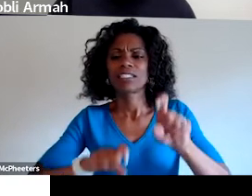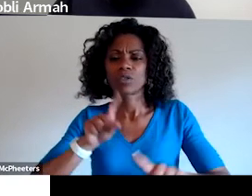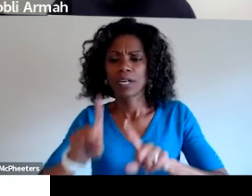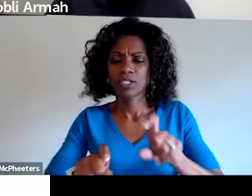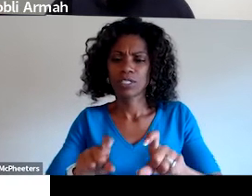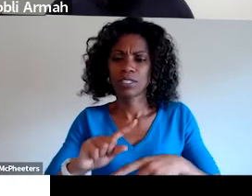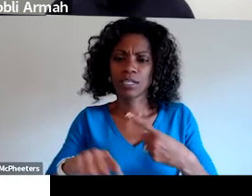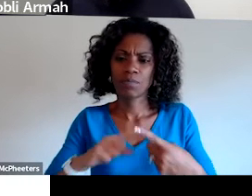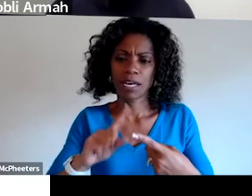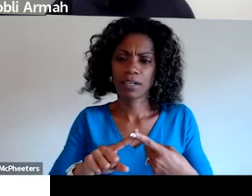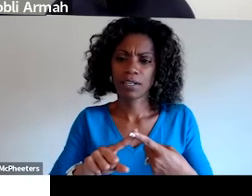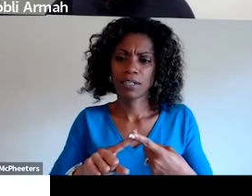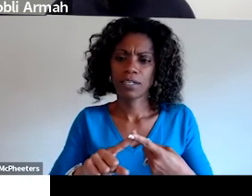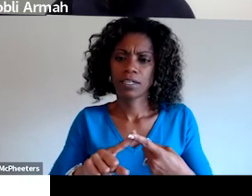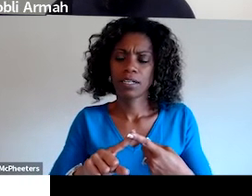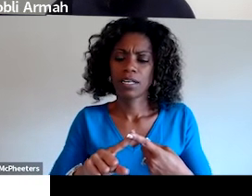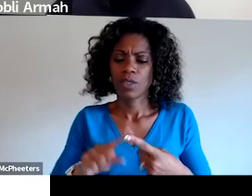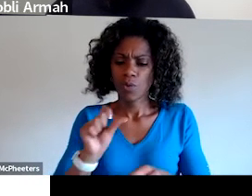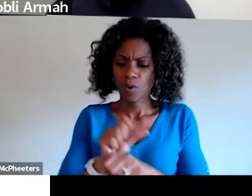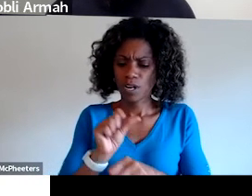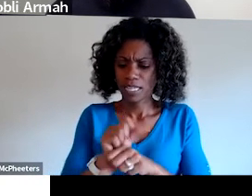story reconcile with the work we do today?